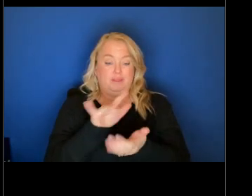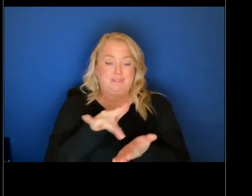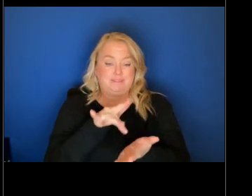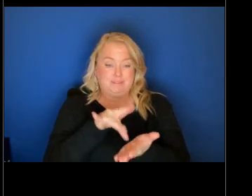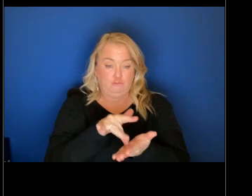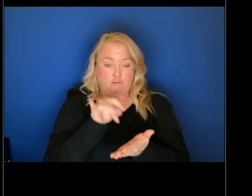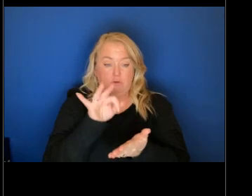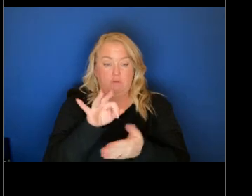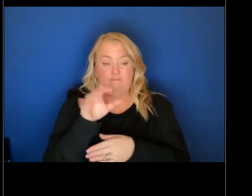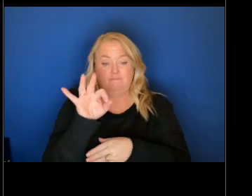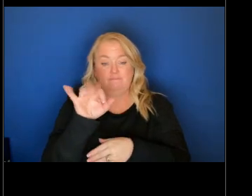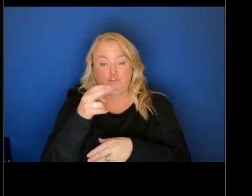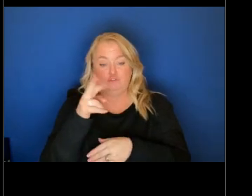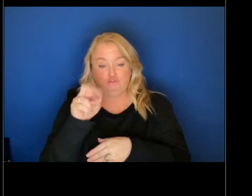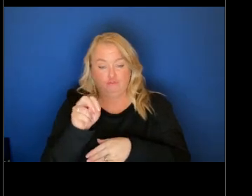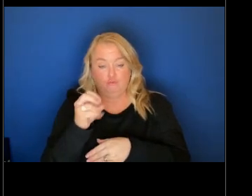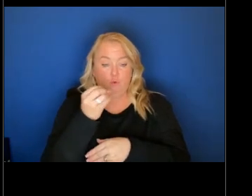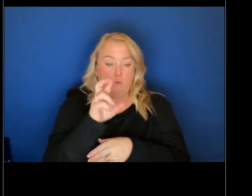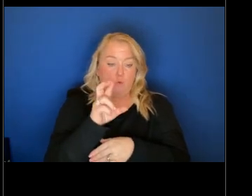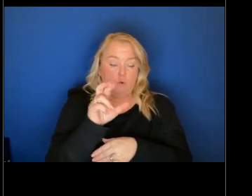of the fixture or appliance.